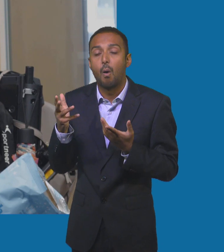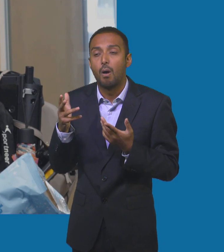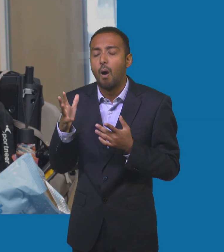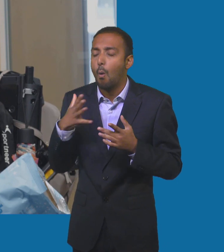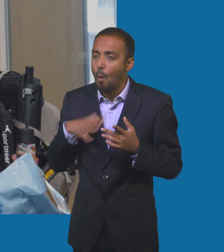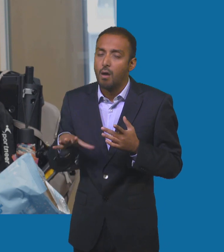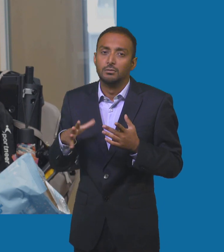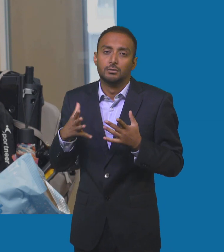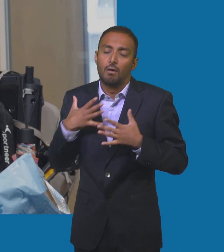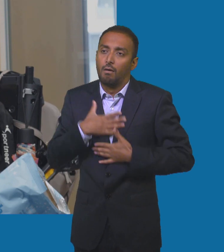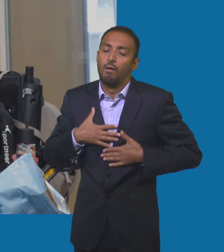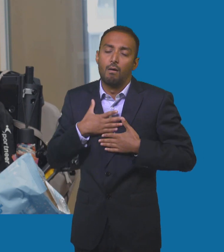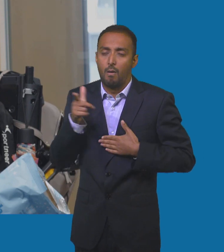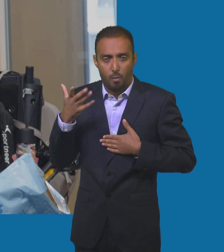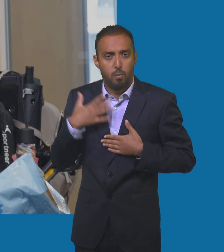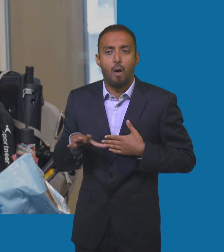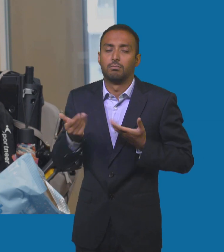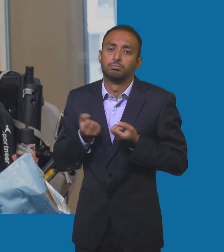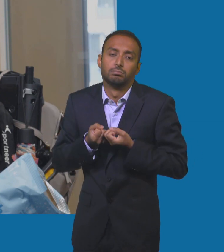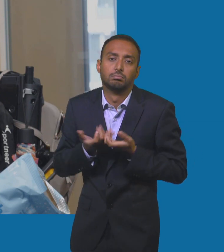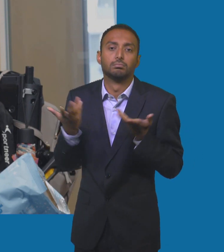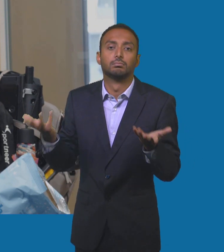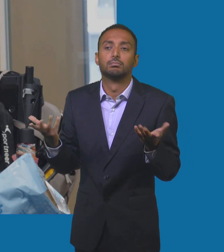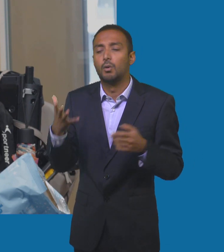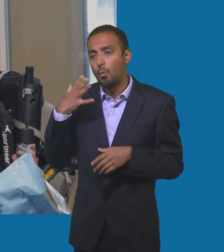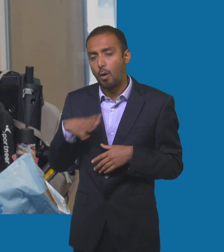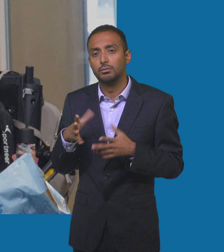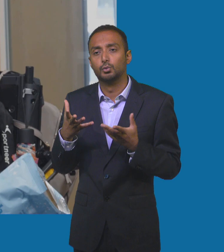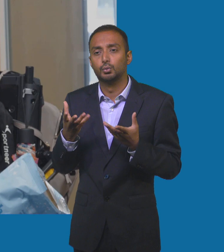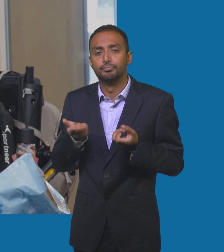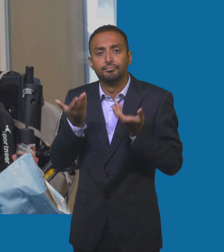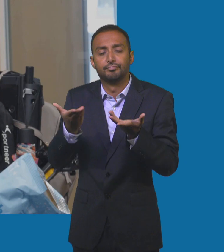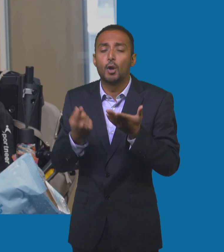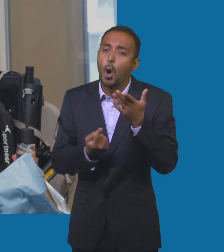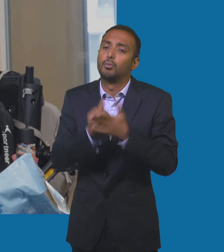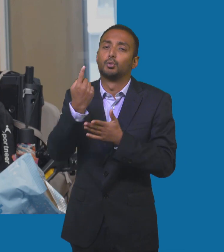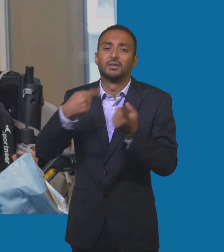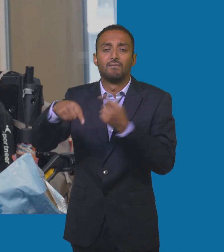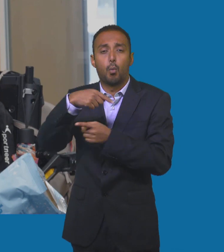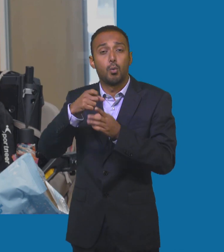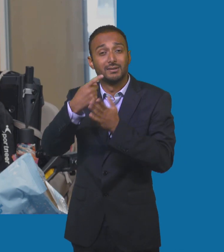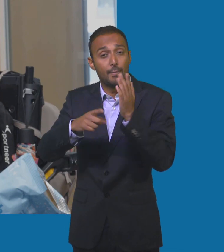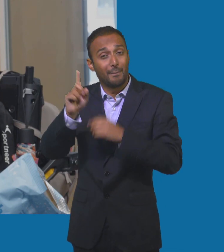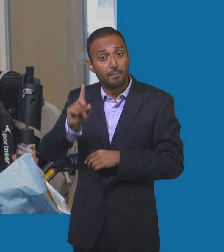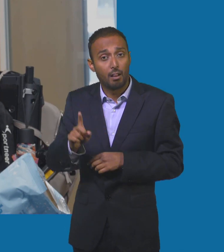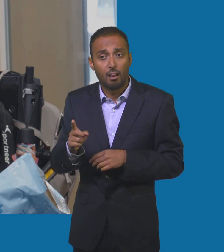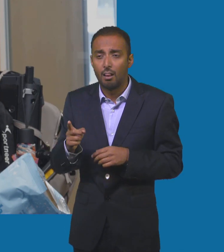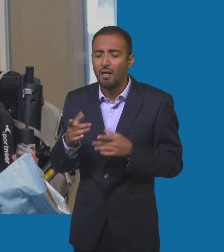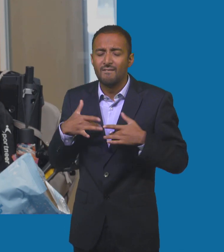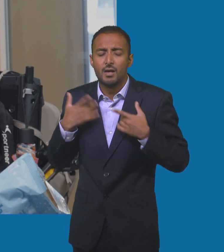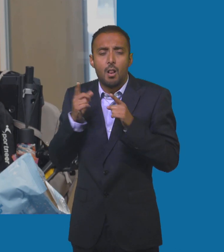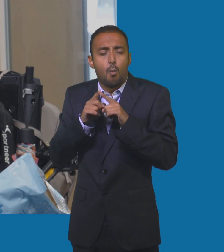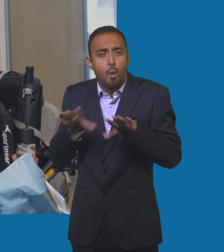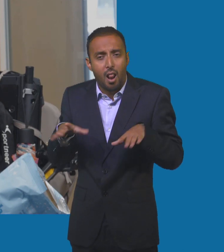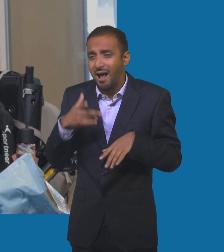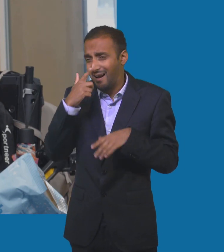wanted to, create opportunities for disabled people to experience what it's like to drive fast cars,